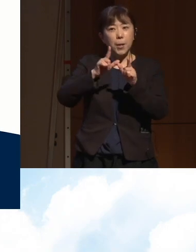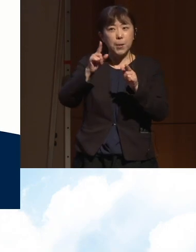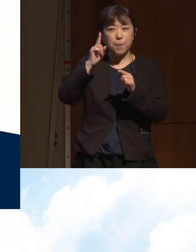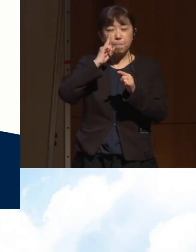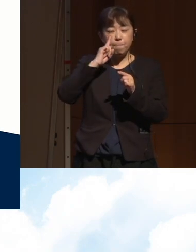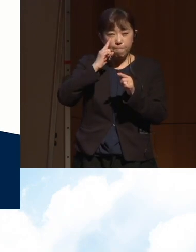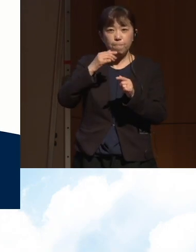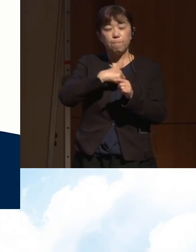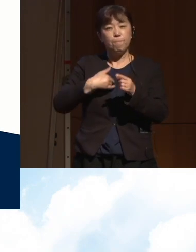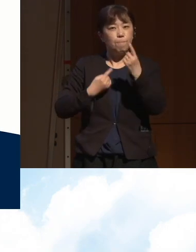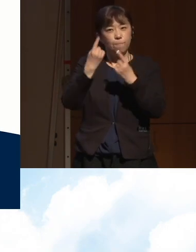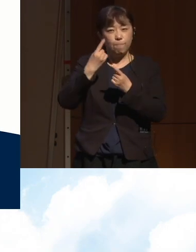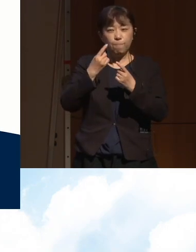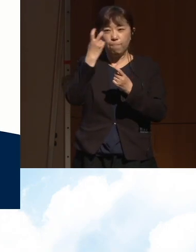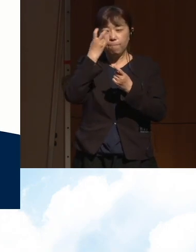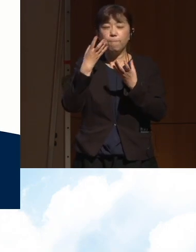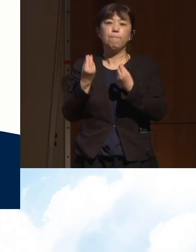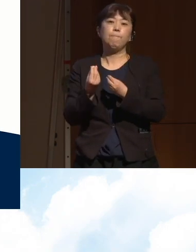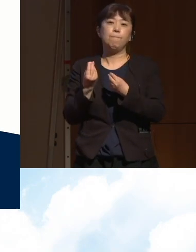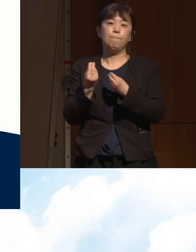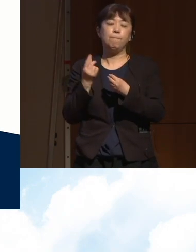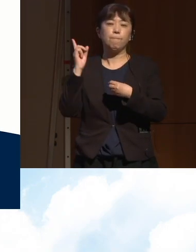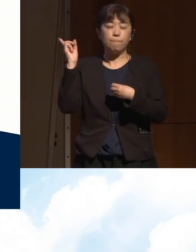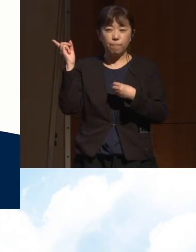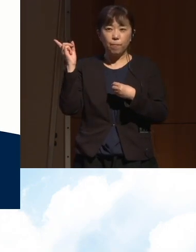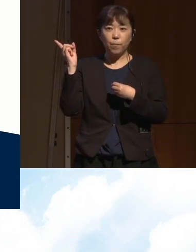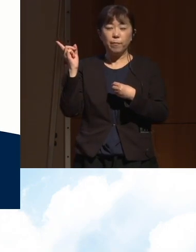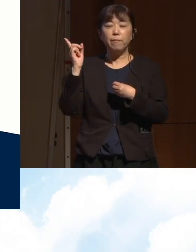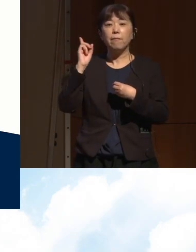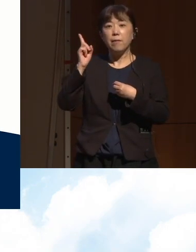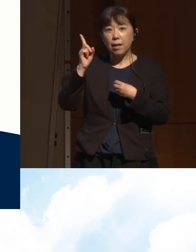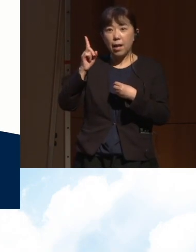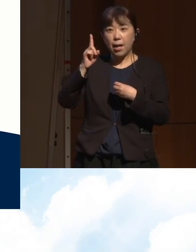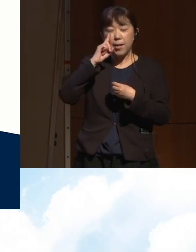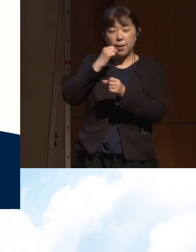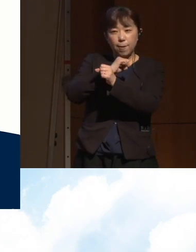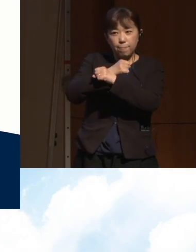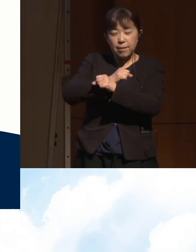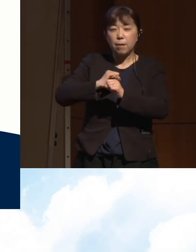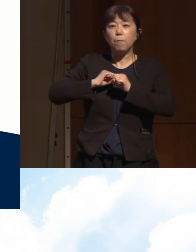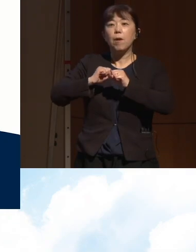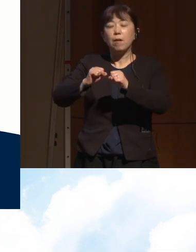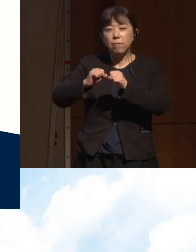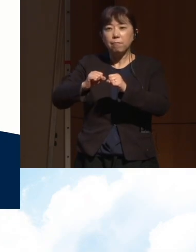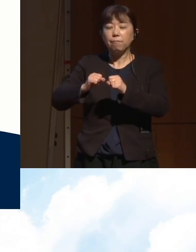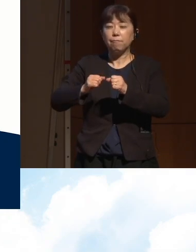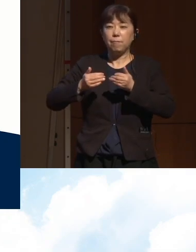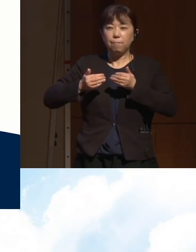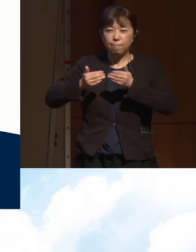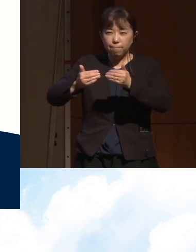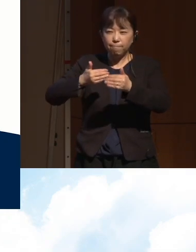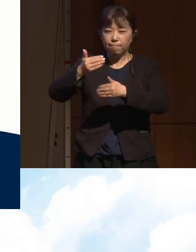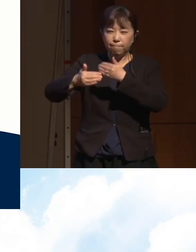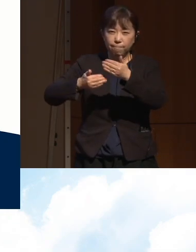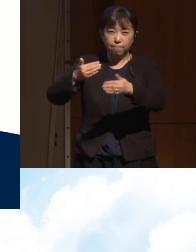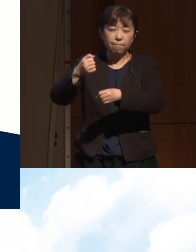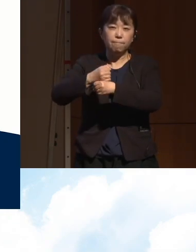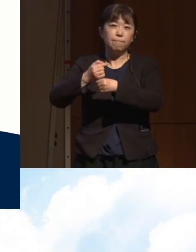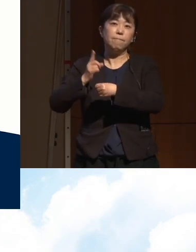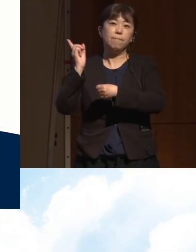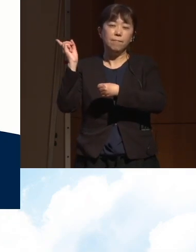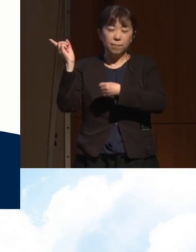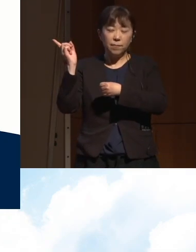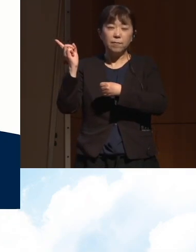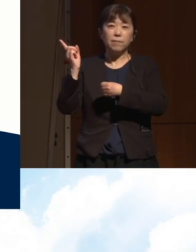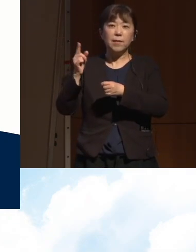exercise around rapid development of a customized protocol for a specific problem that we got through their regulatory and ethical review and